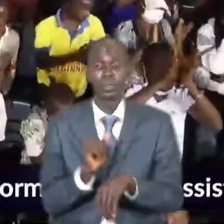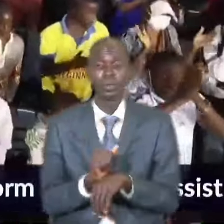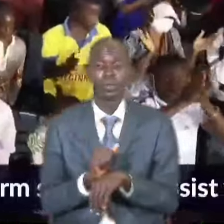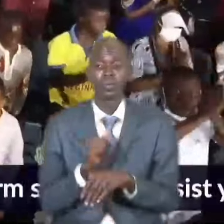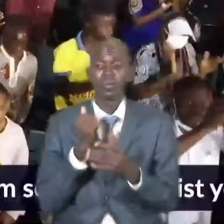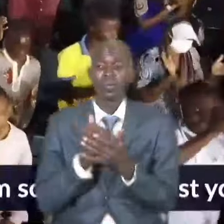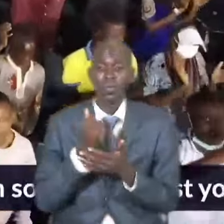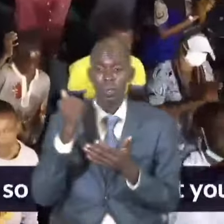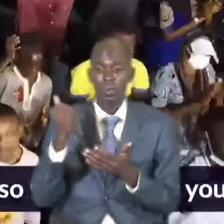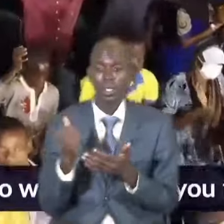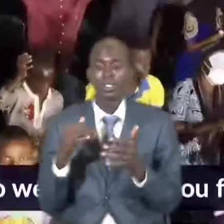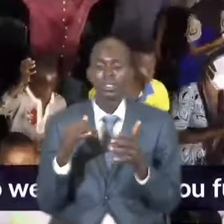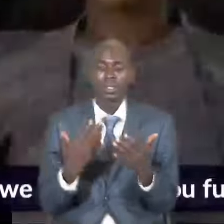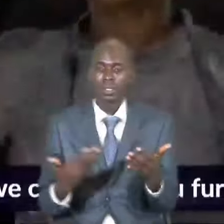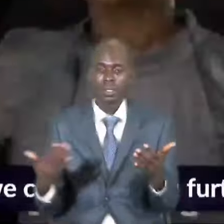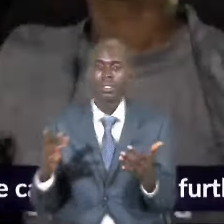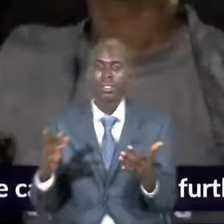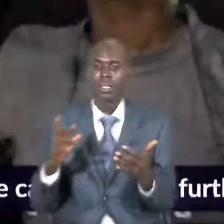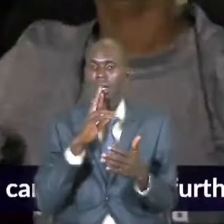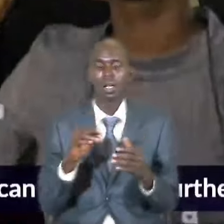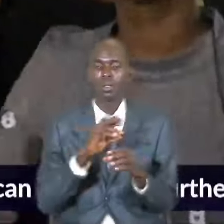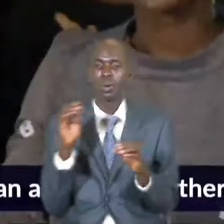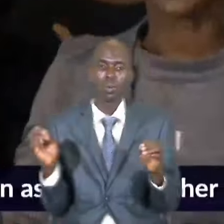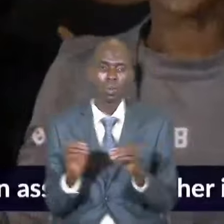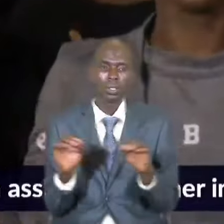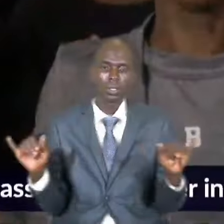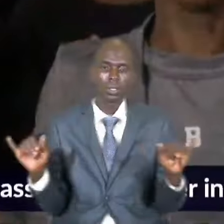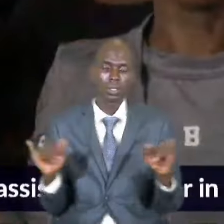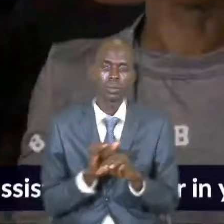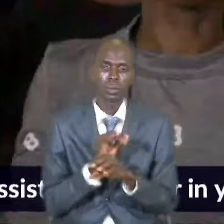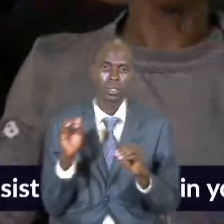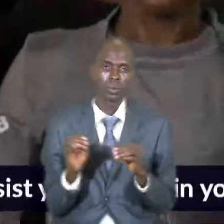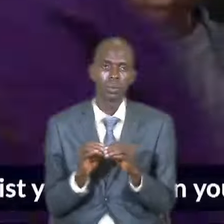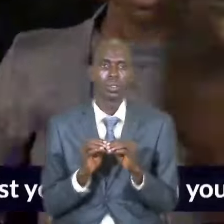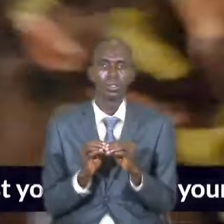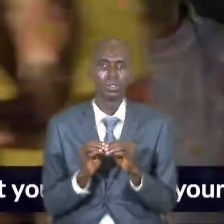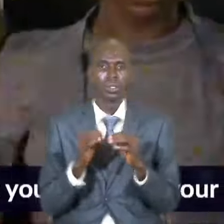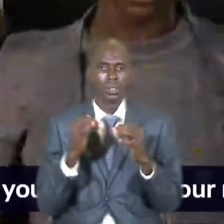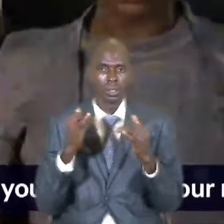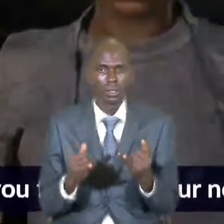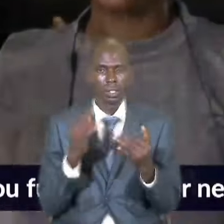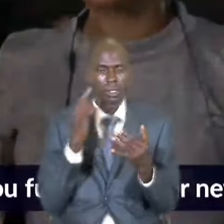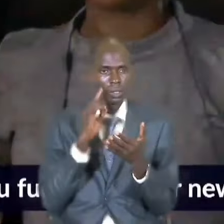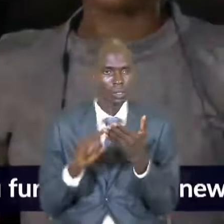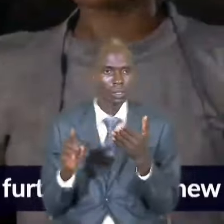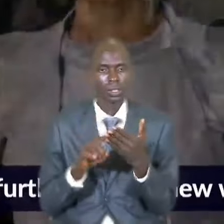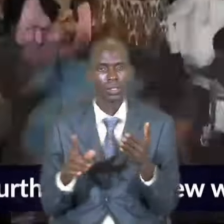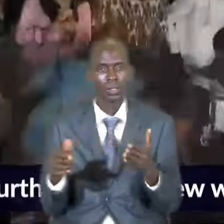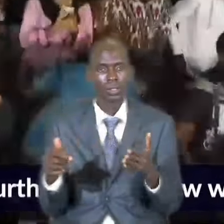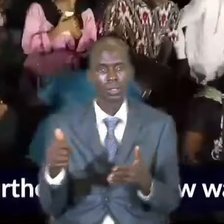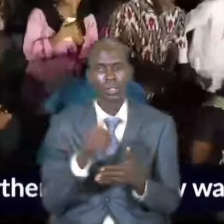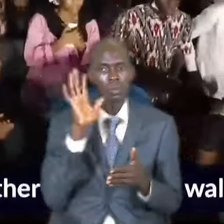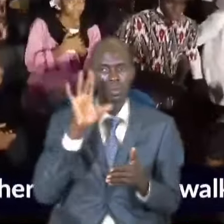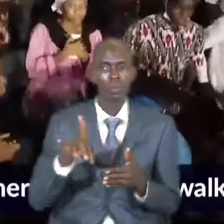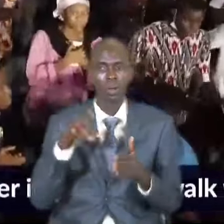Amen. Things are not the same anymore. Check up yourself, you'll find your miracle is